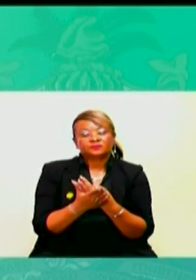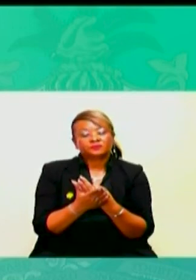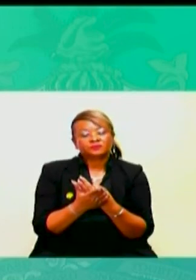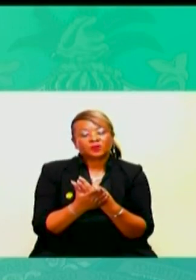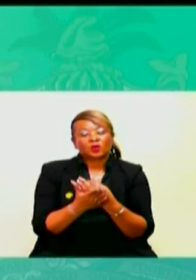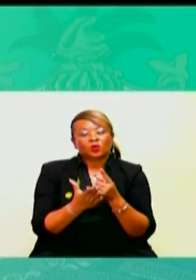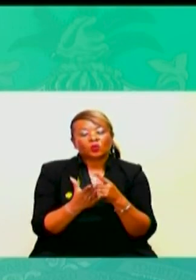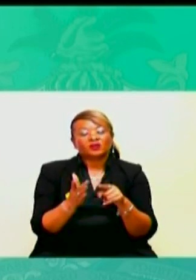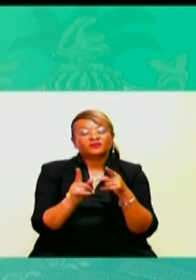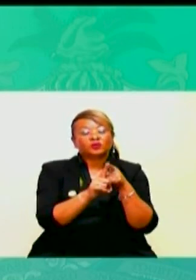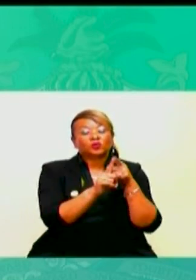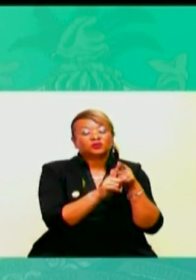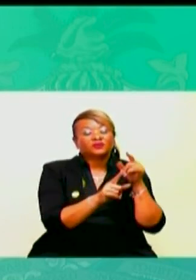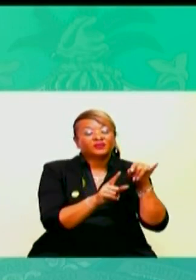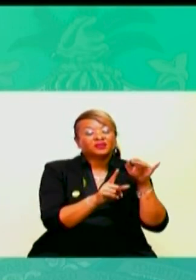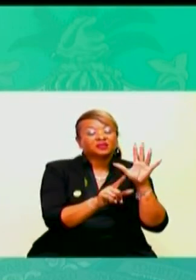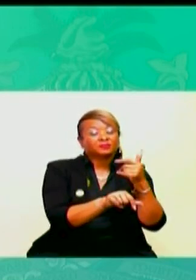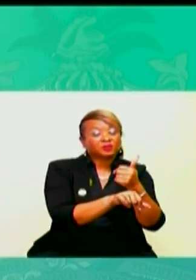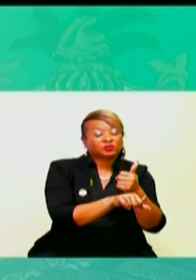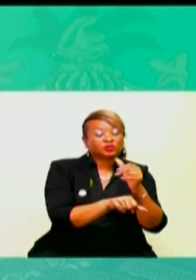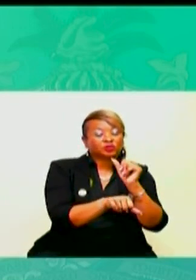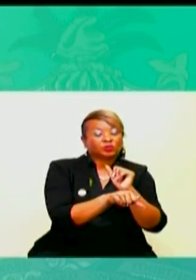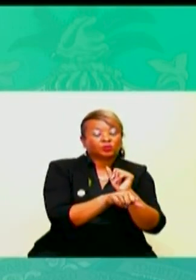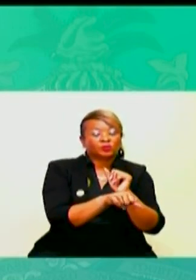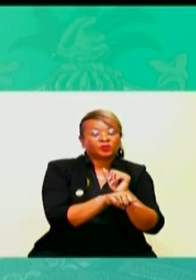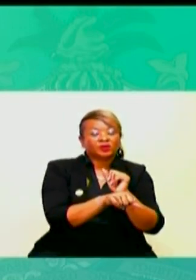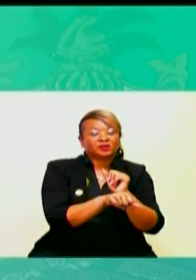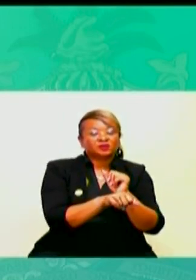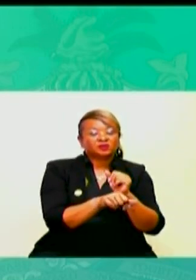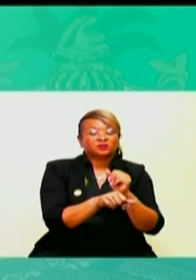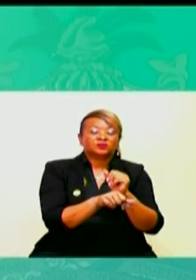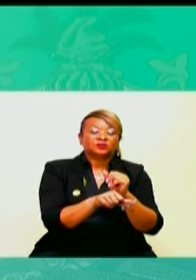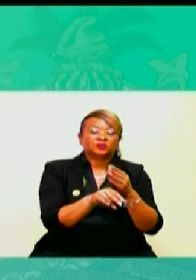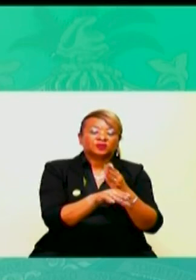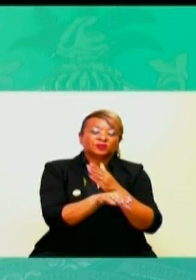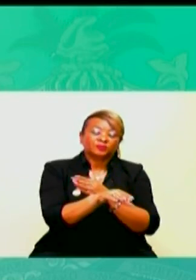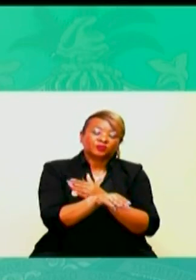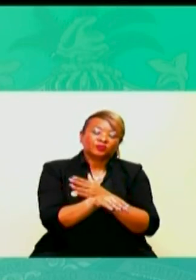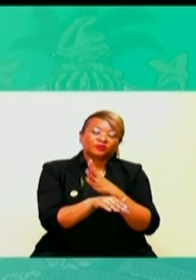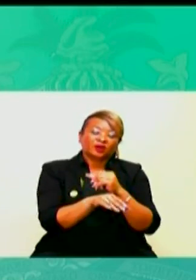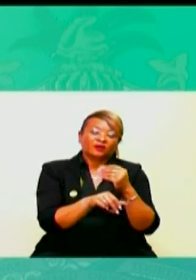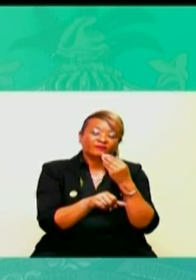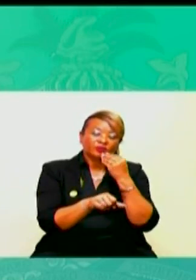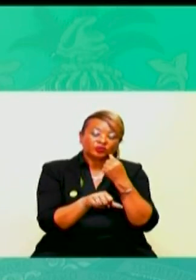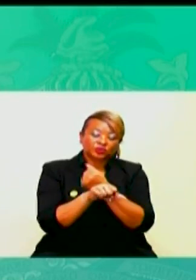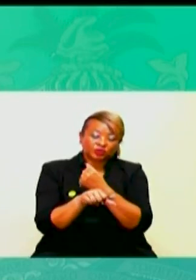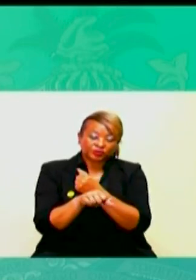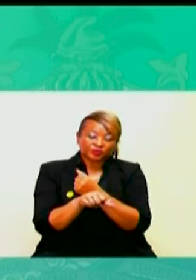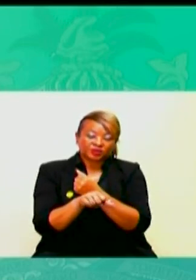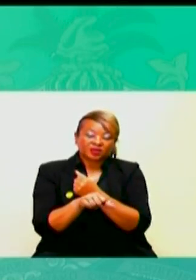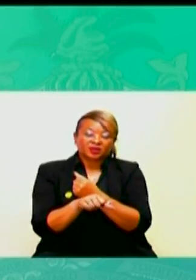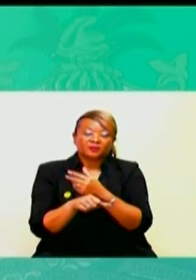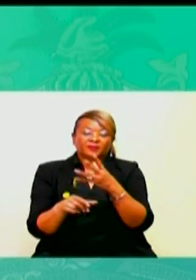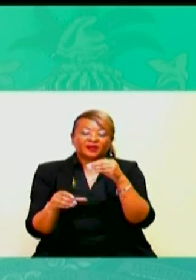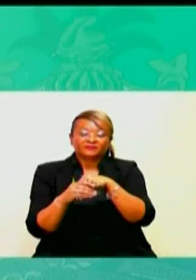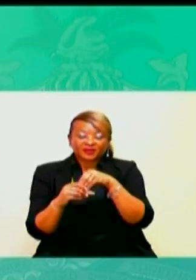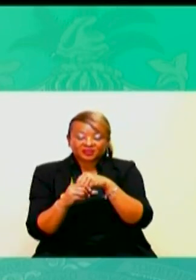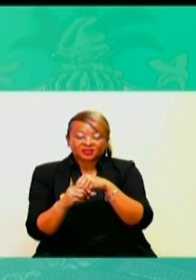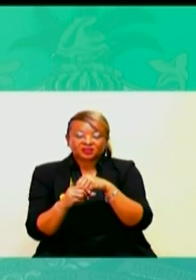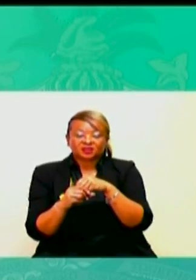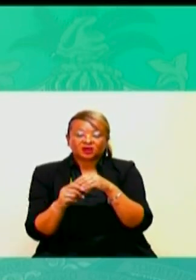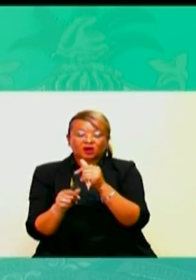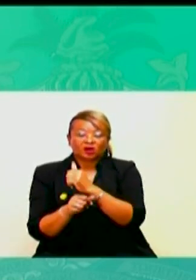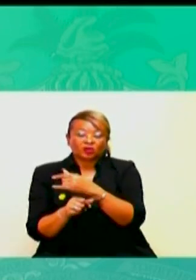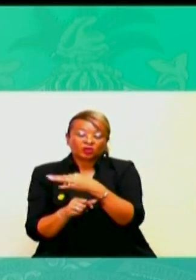One of the goals of this administration is to diversify its economy and increase food security by investing and innovating